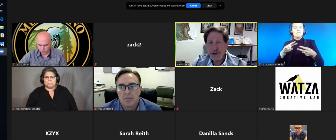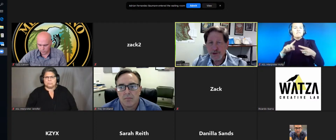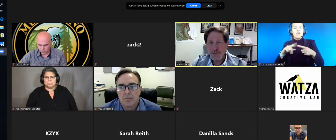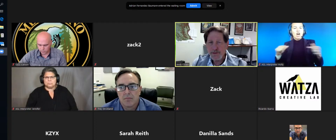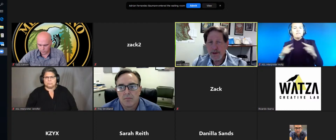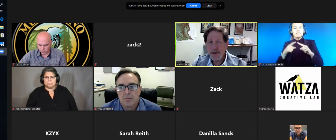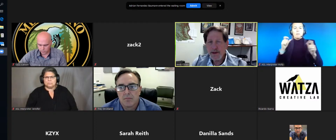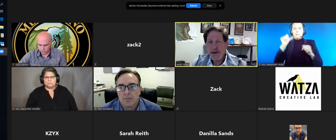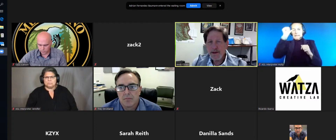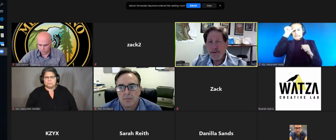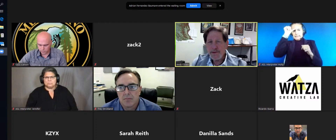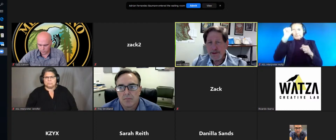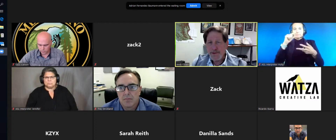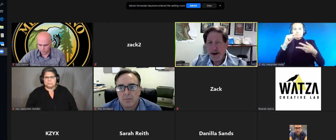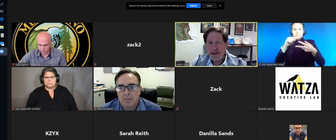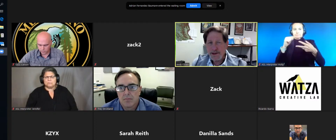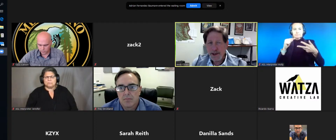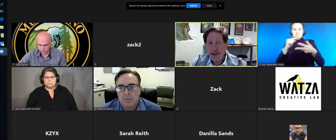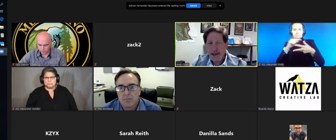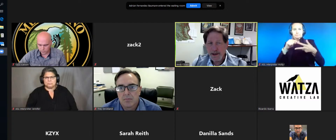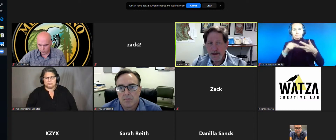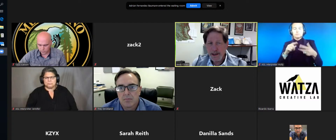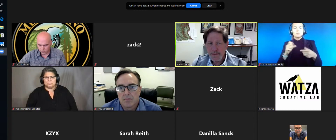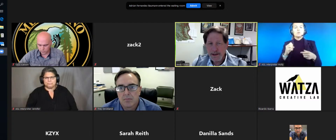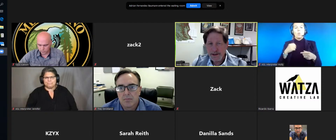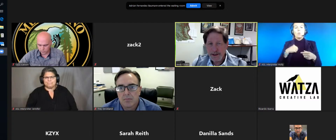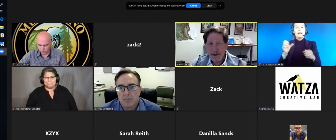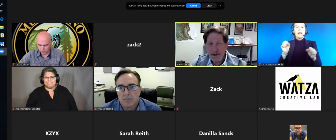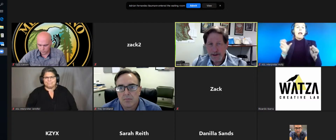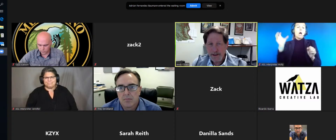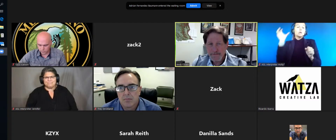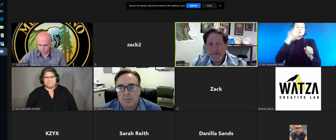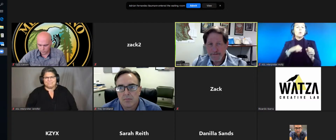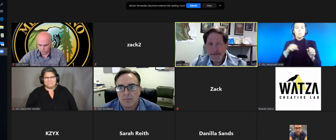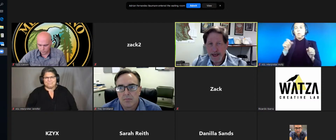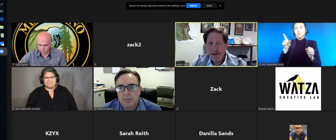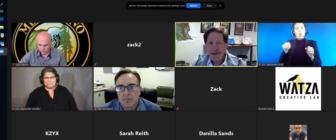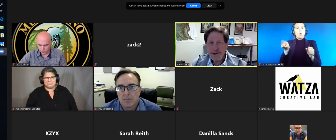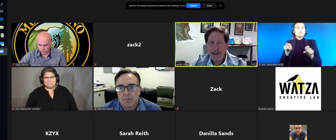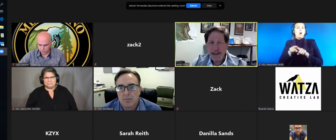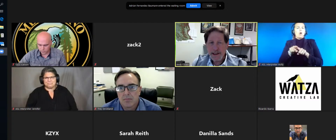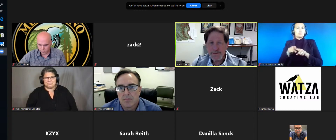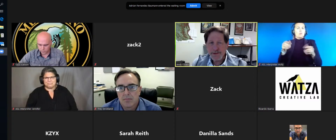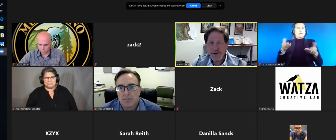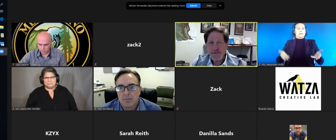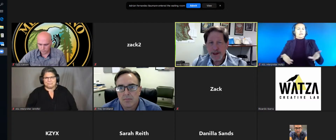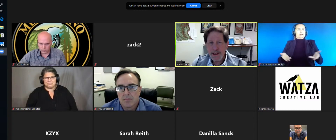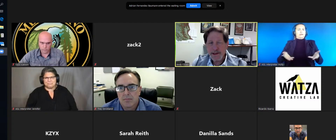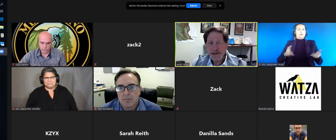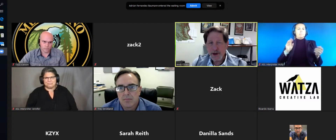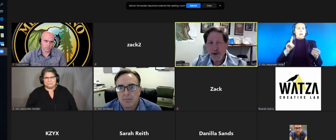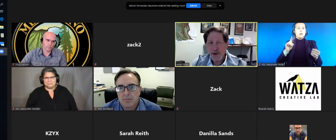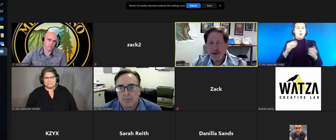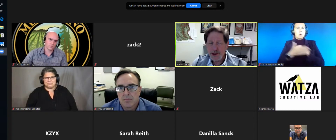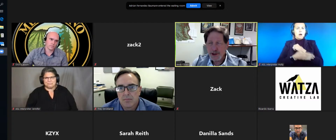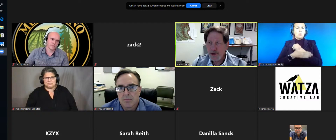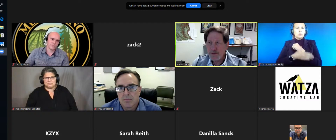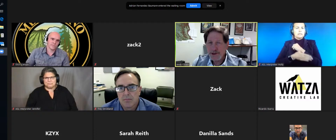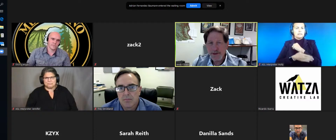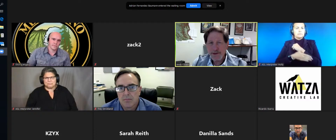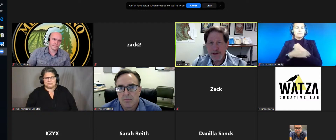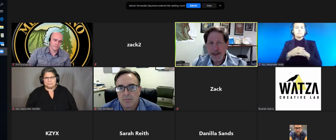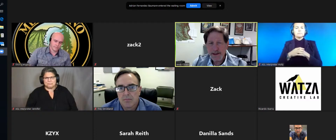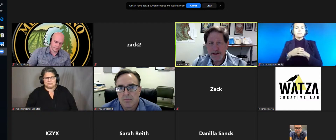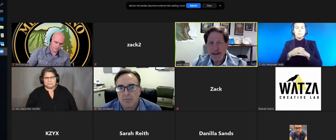can assume that the variants are here in Mendocino County. The state is improving its whole